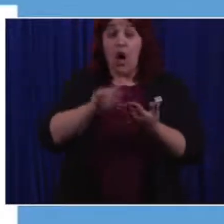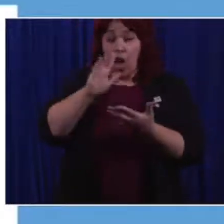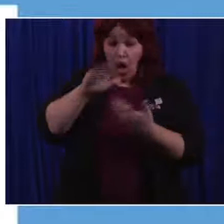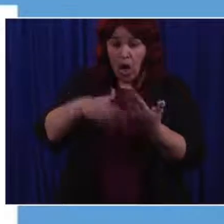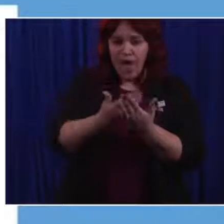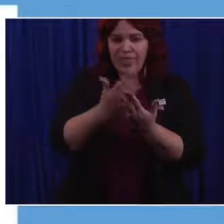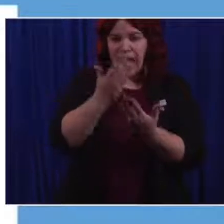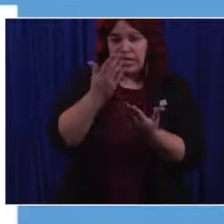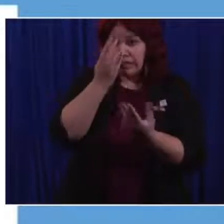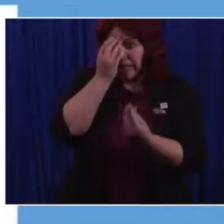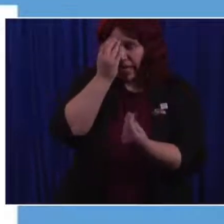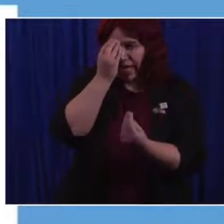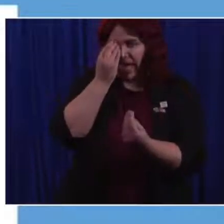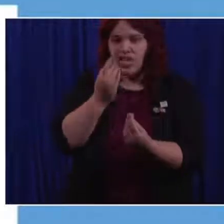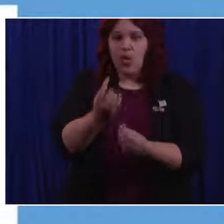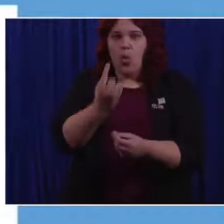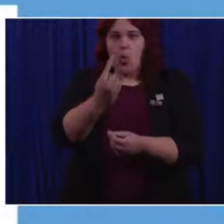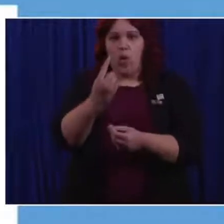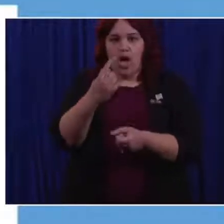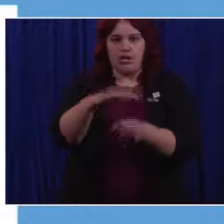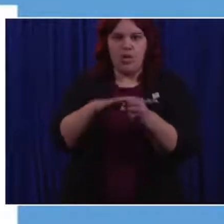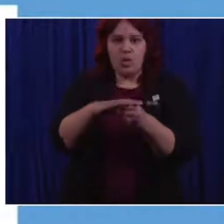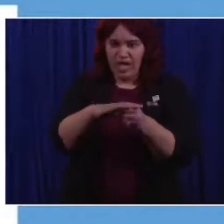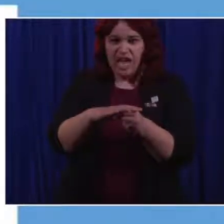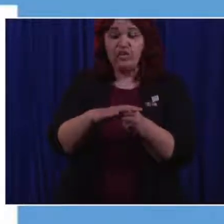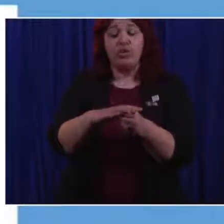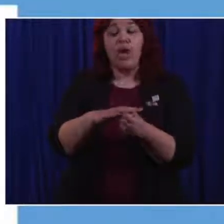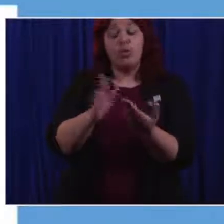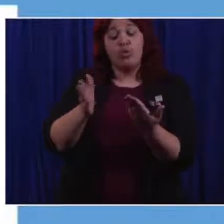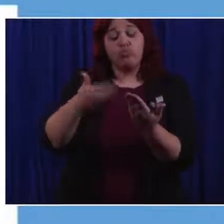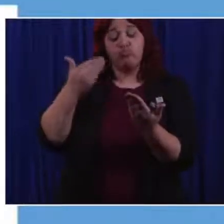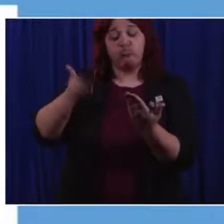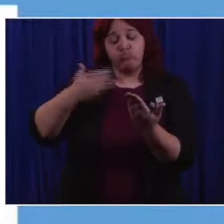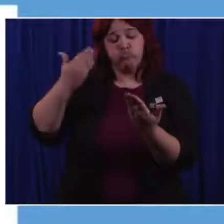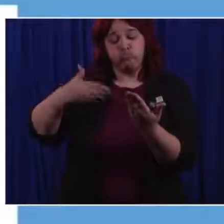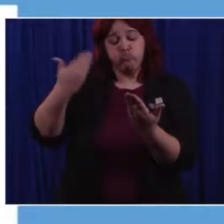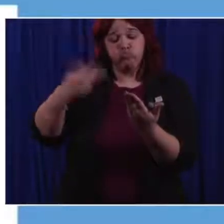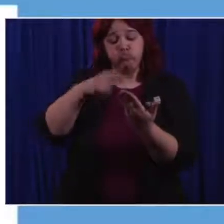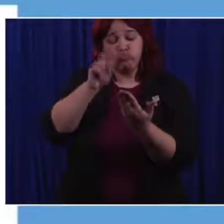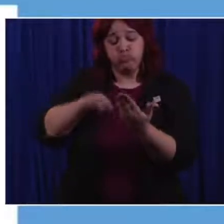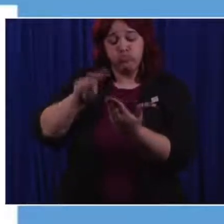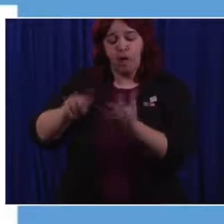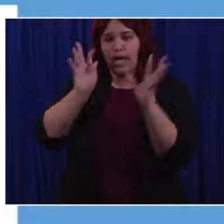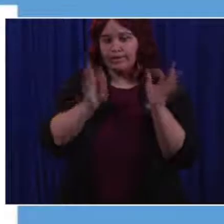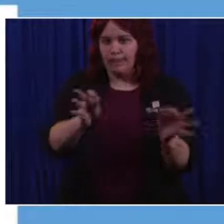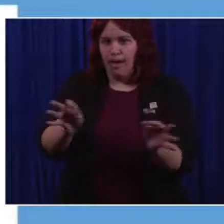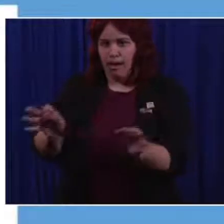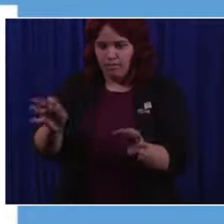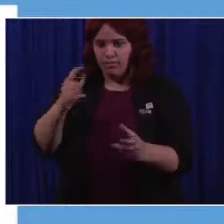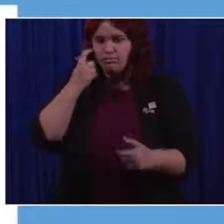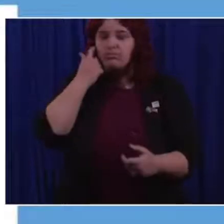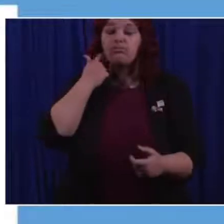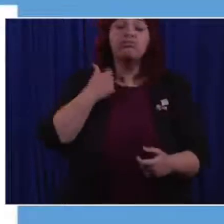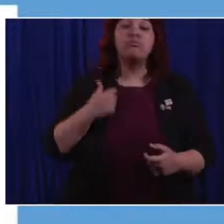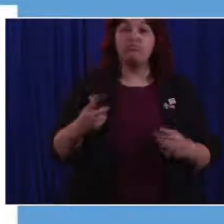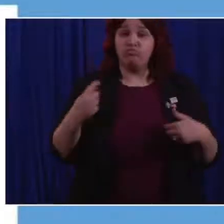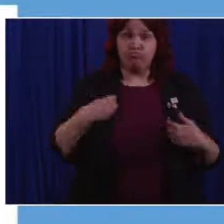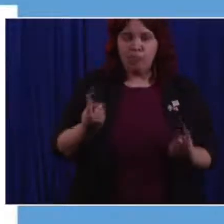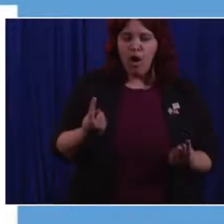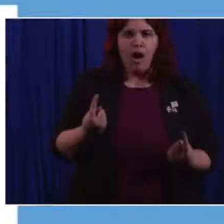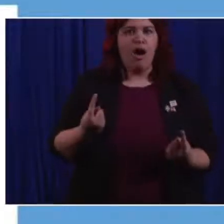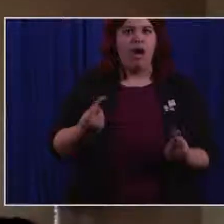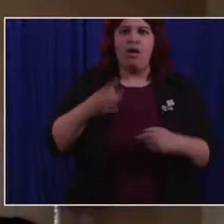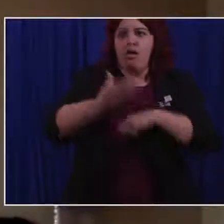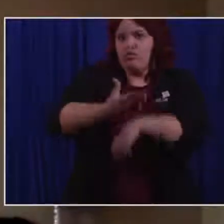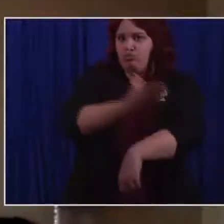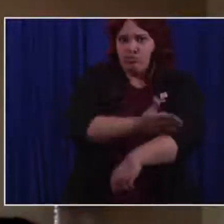performance, and that we're able to measure the results so that we get the information back. We are off to a fast start. We've been 4